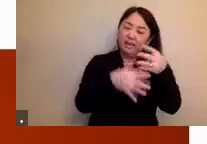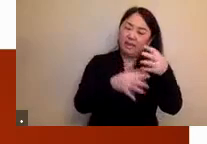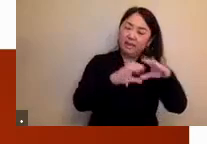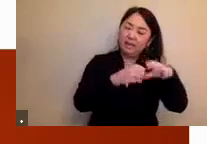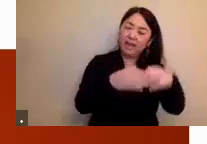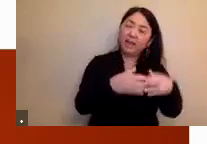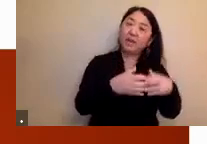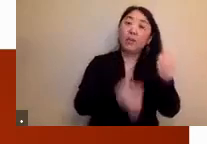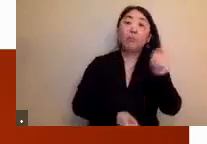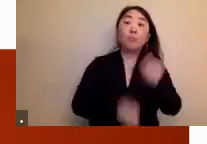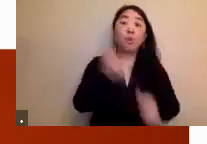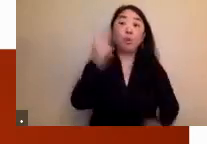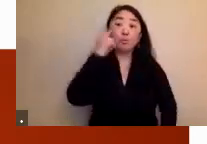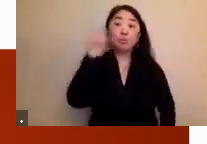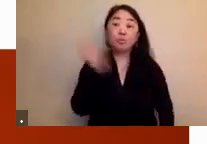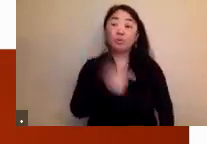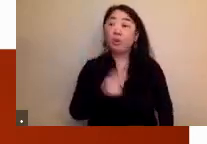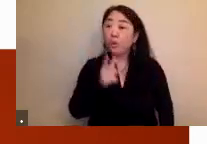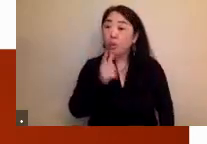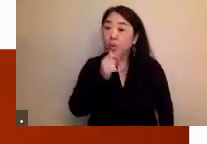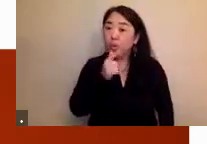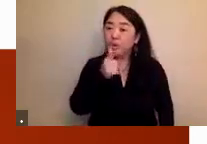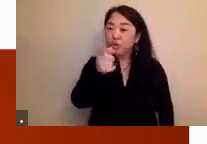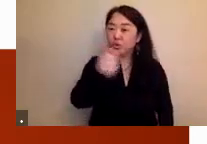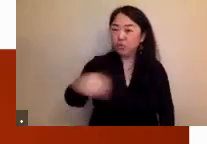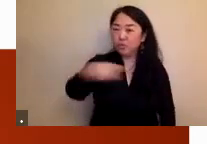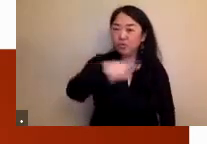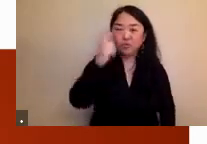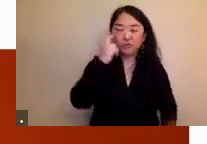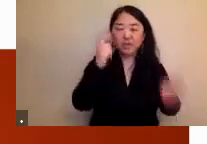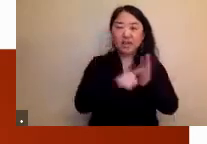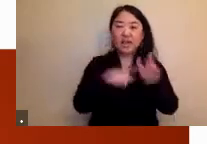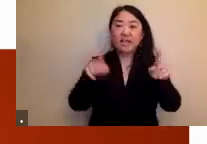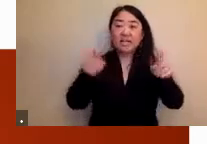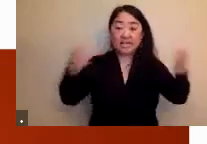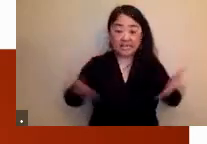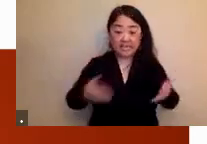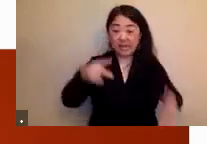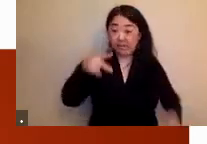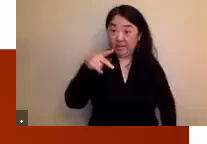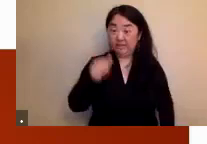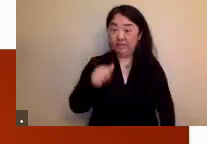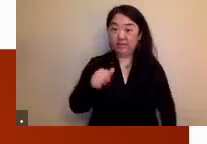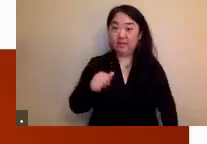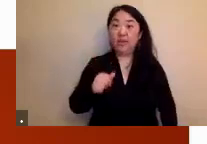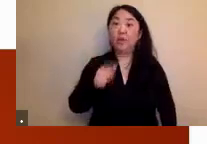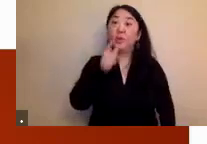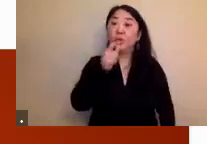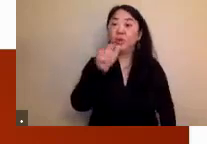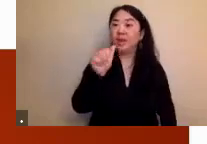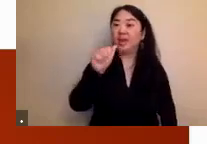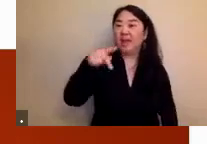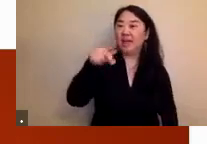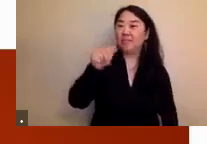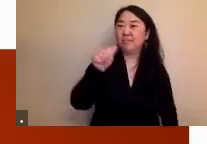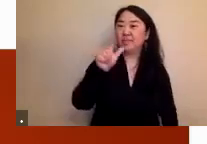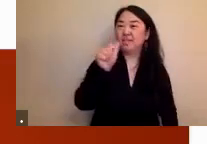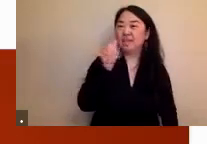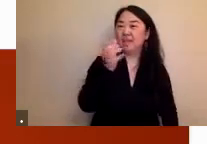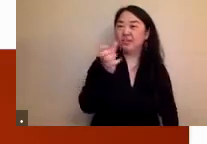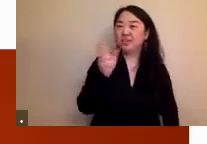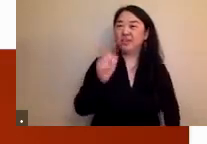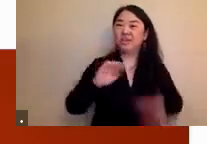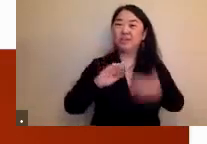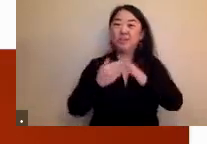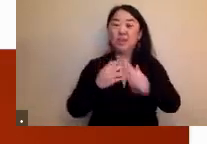most notably what you will recognize in Pennsylvania is our Appalachian communities, because they